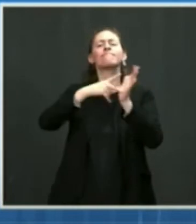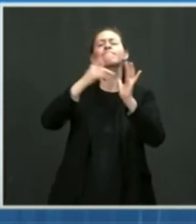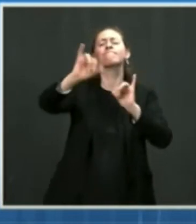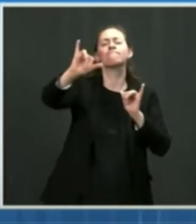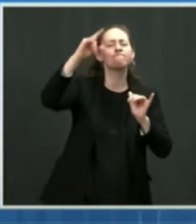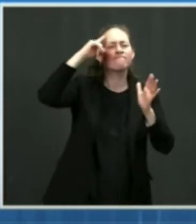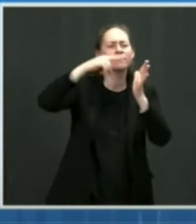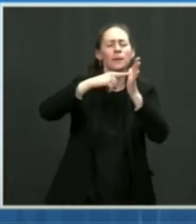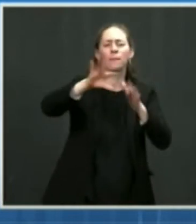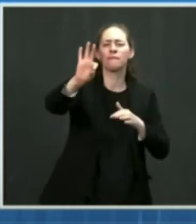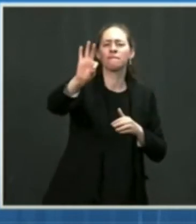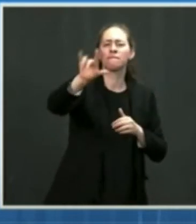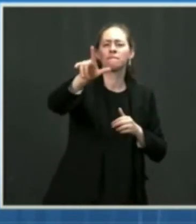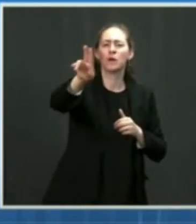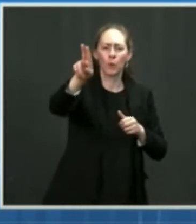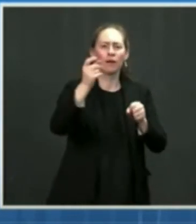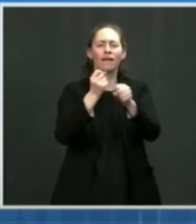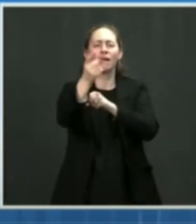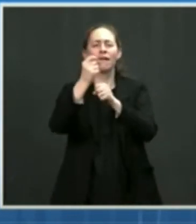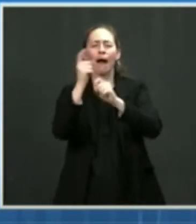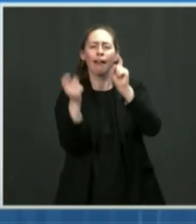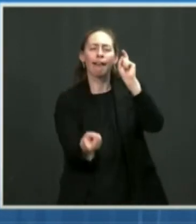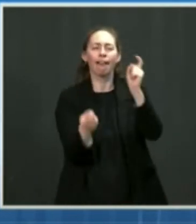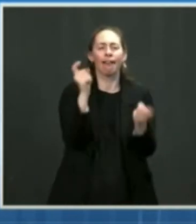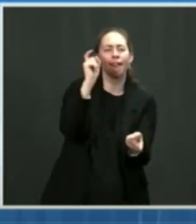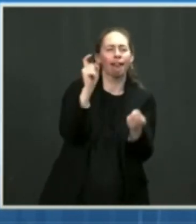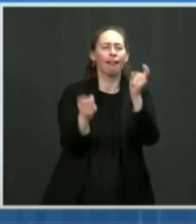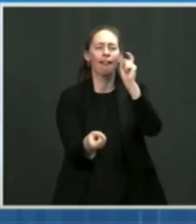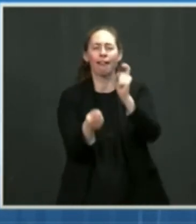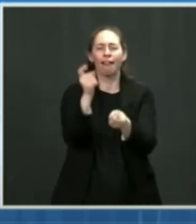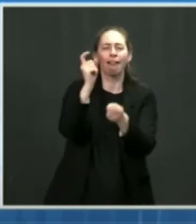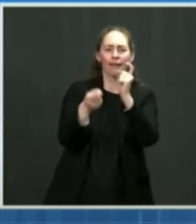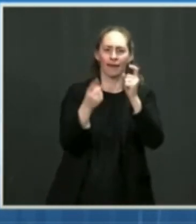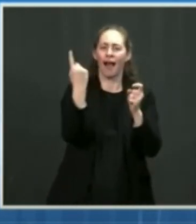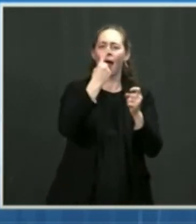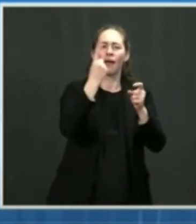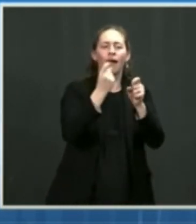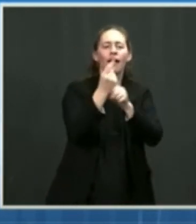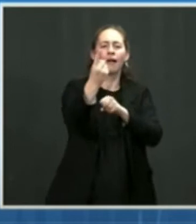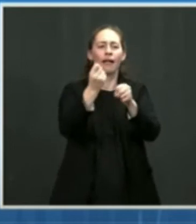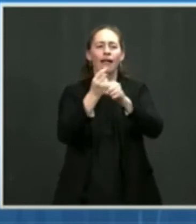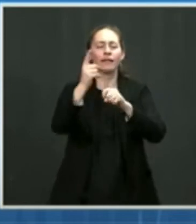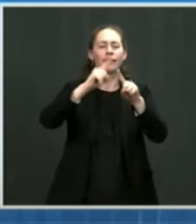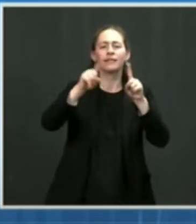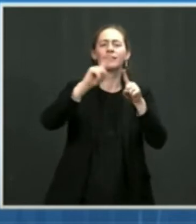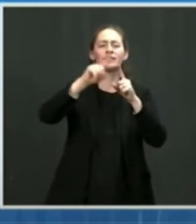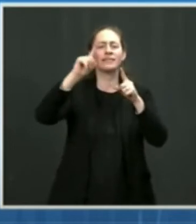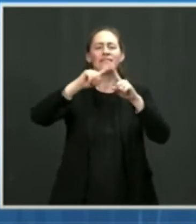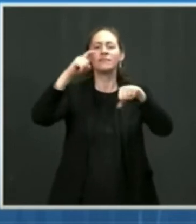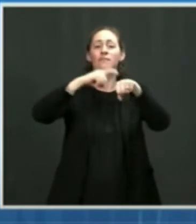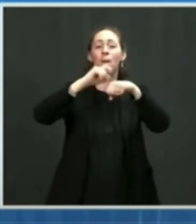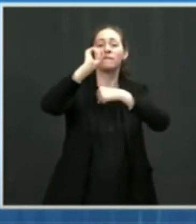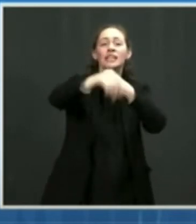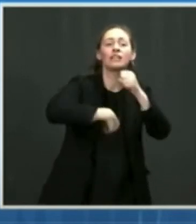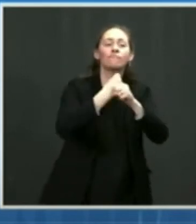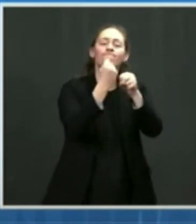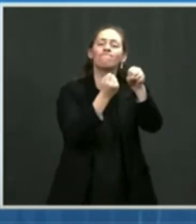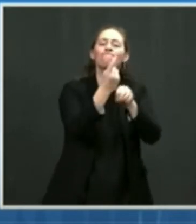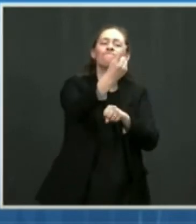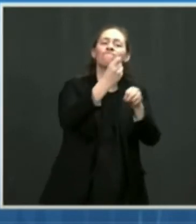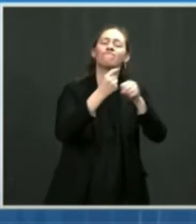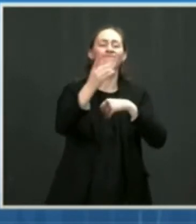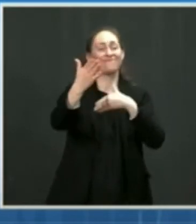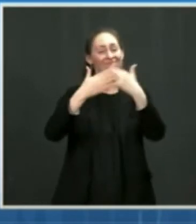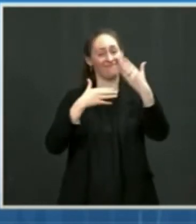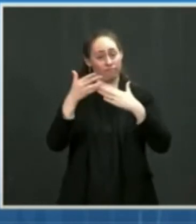and drifts genetically, generally from season to season. However, even if a vaccine fails